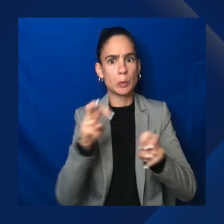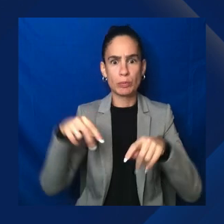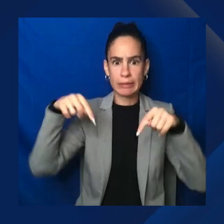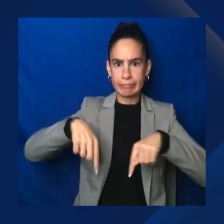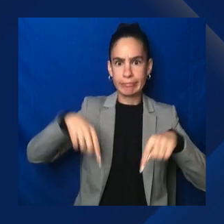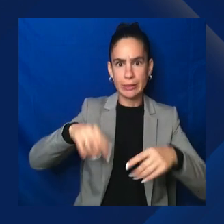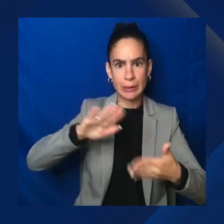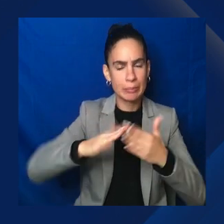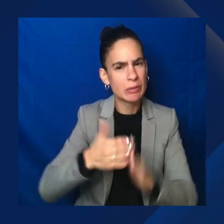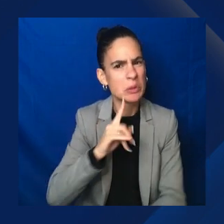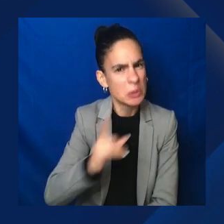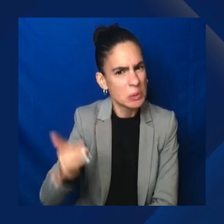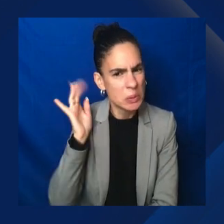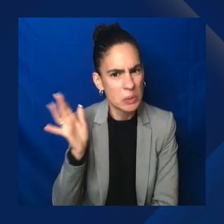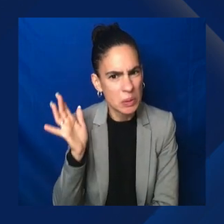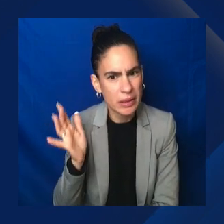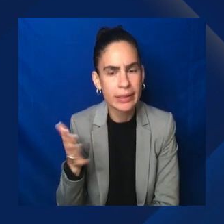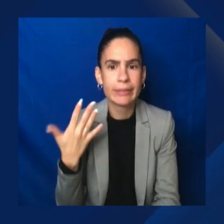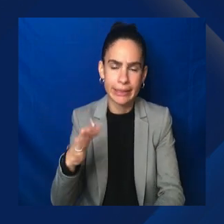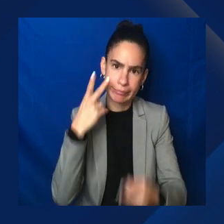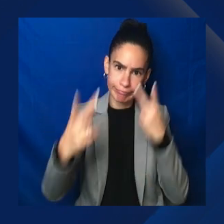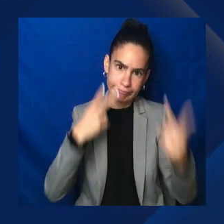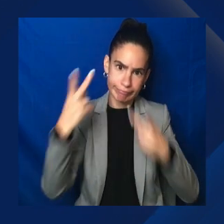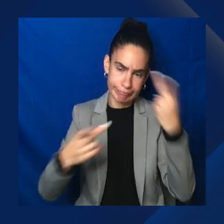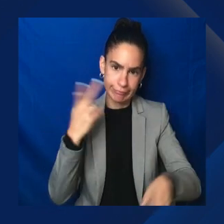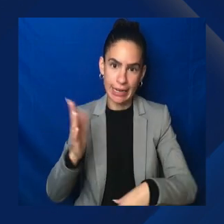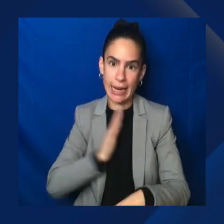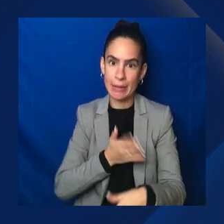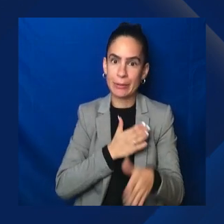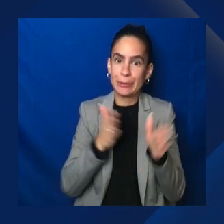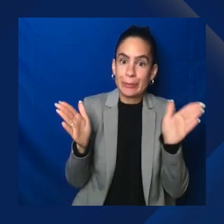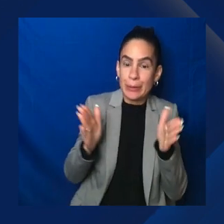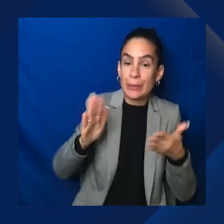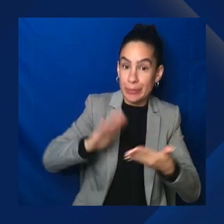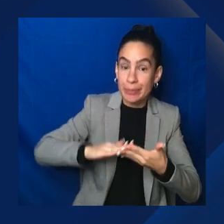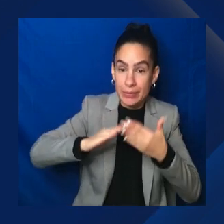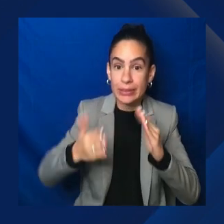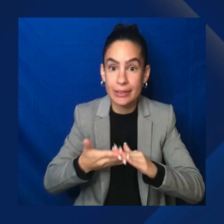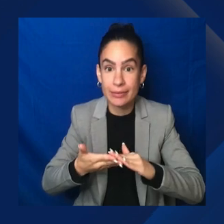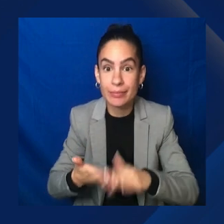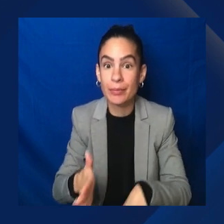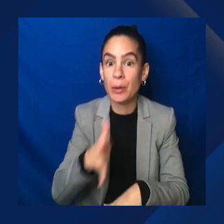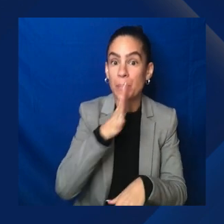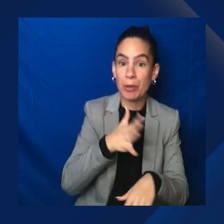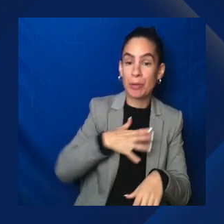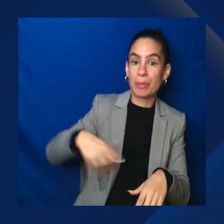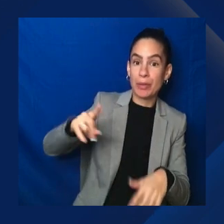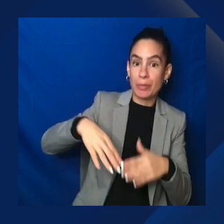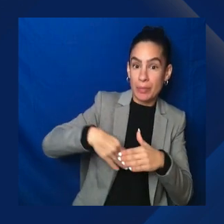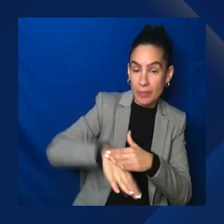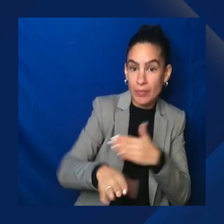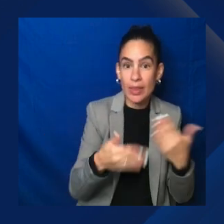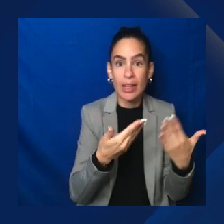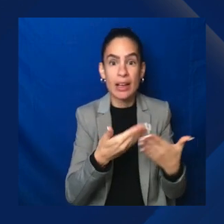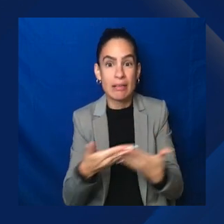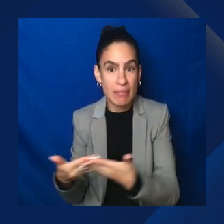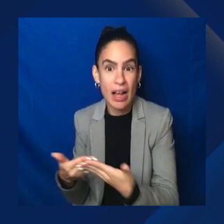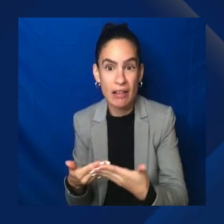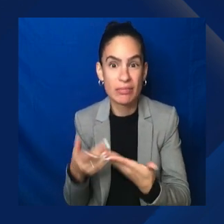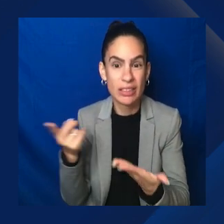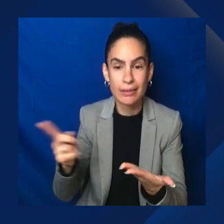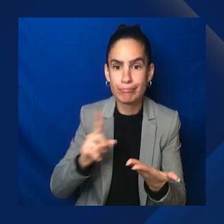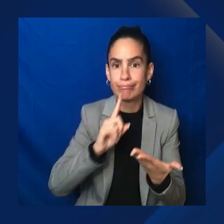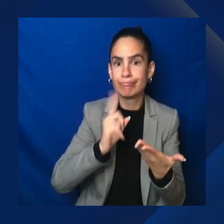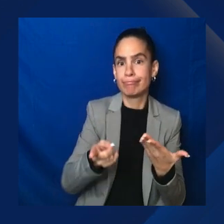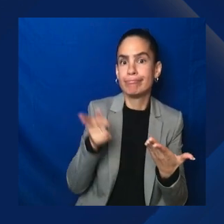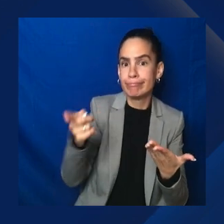our small community of women who have had babies and that being part of their issue. Rather than having somebody